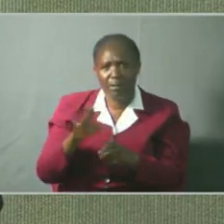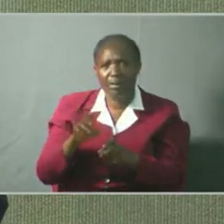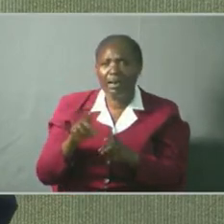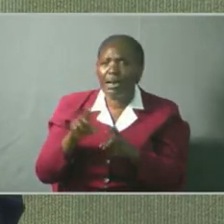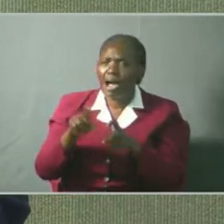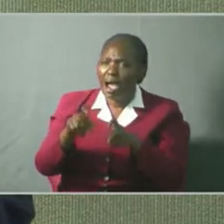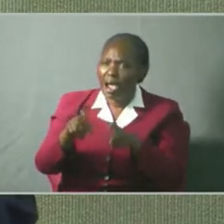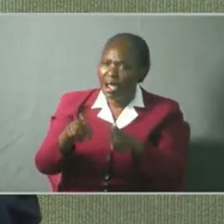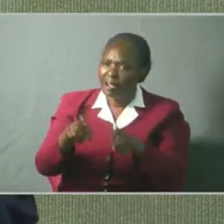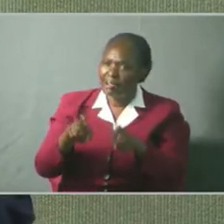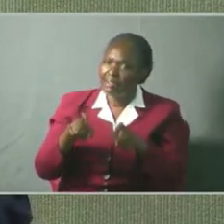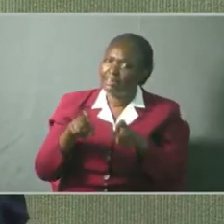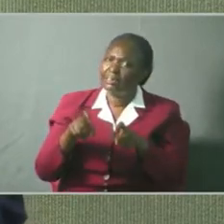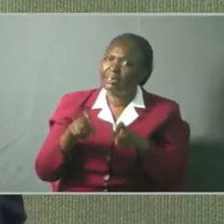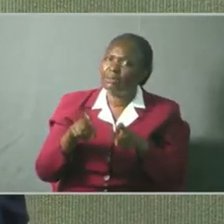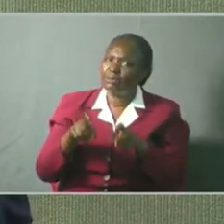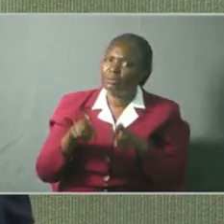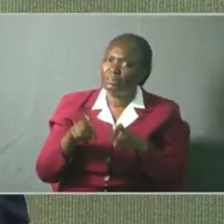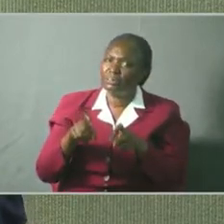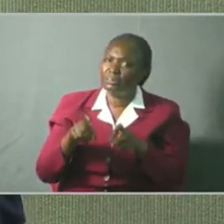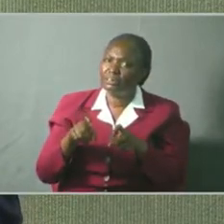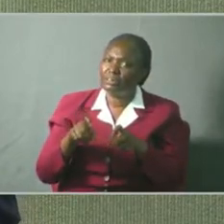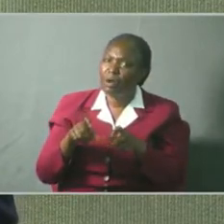or drift?